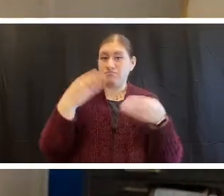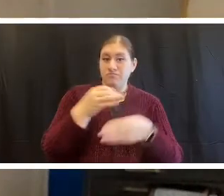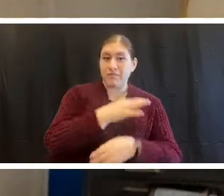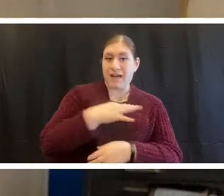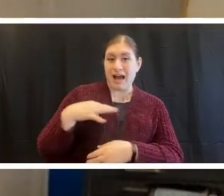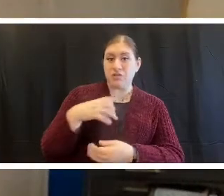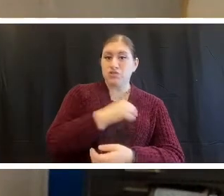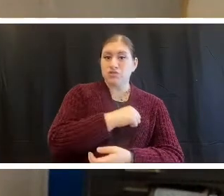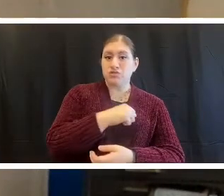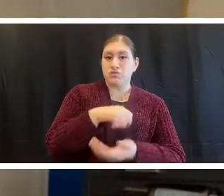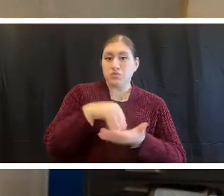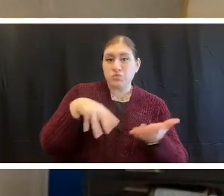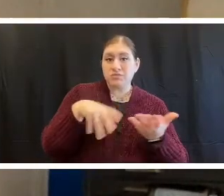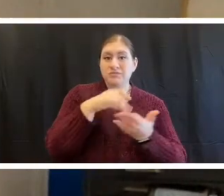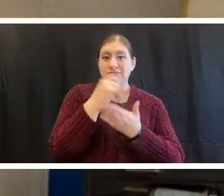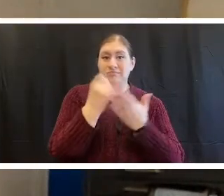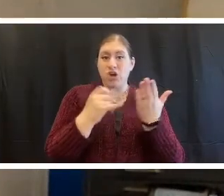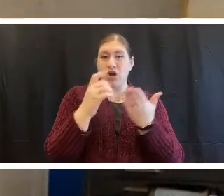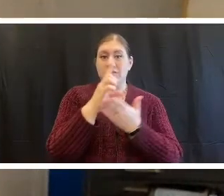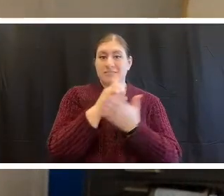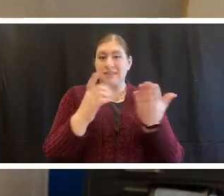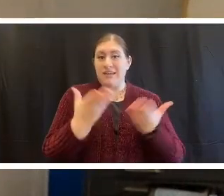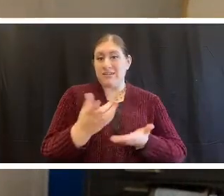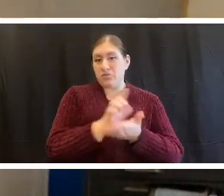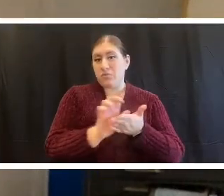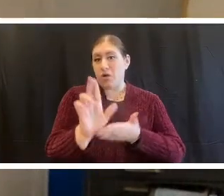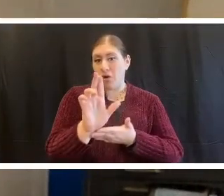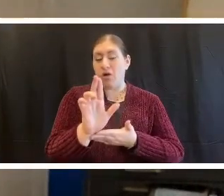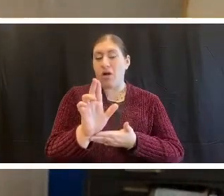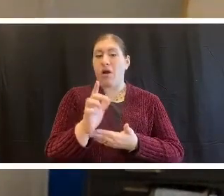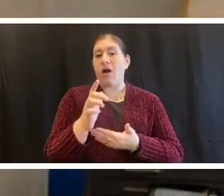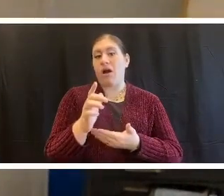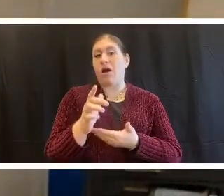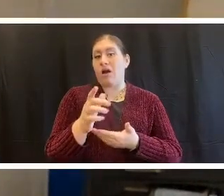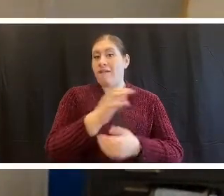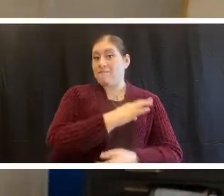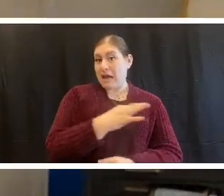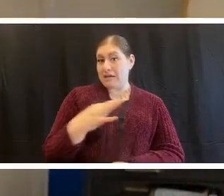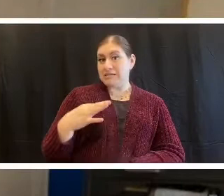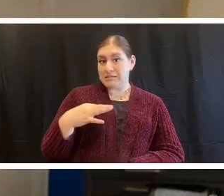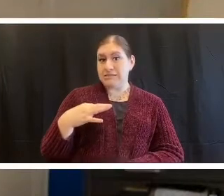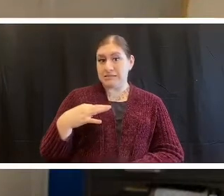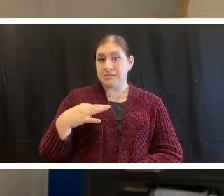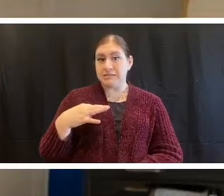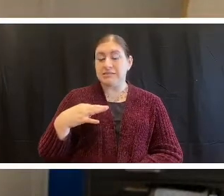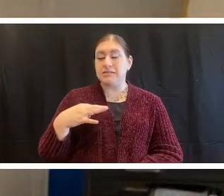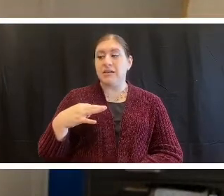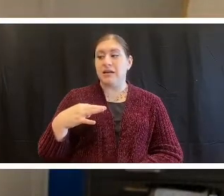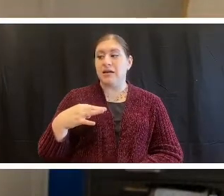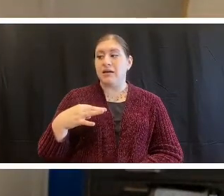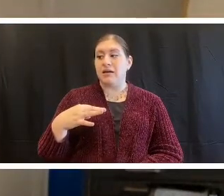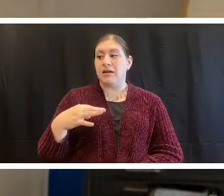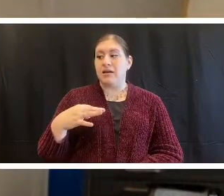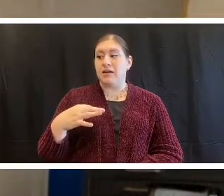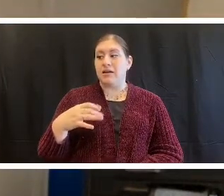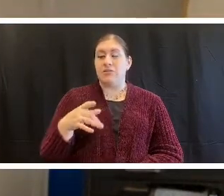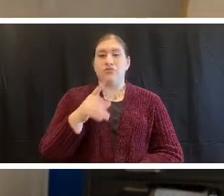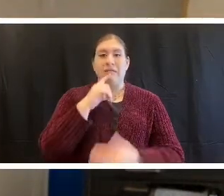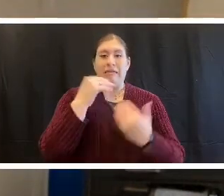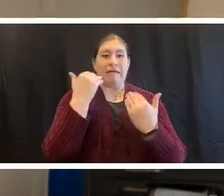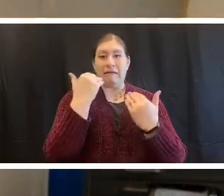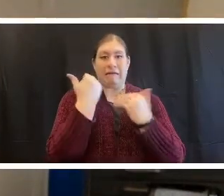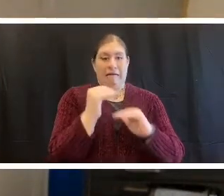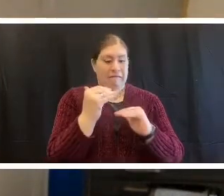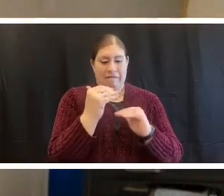in art and design at Lamar is I will say the faculty have when handed lemons, let's make